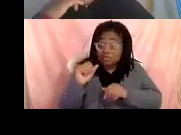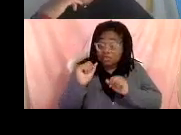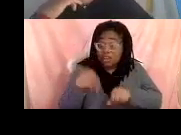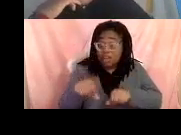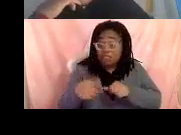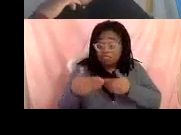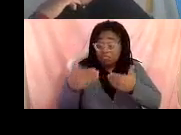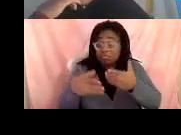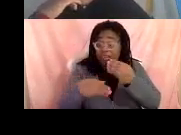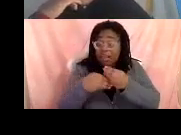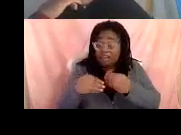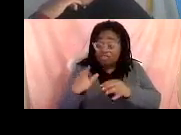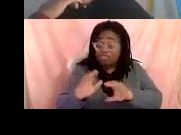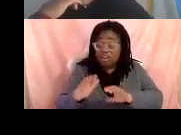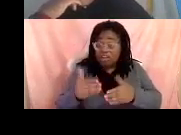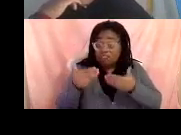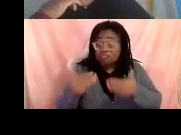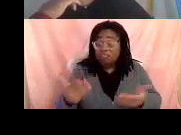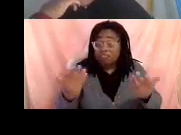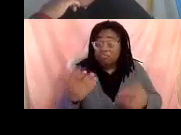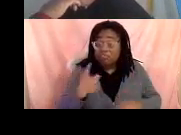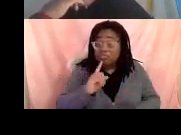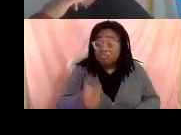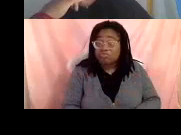them to the chat, that'd be great.